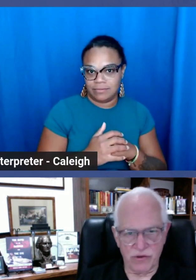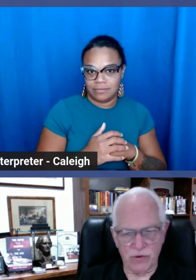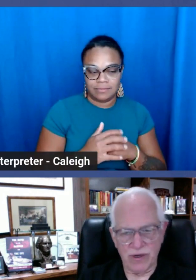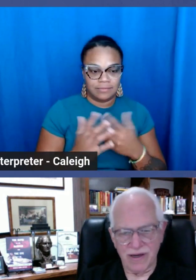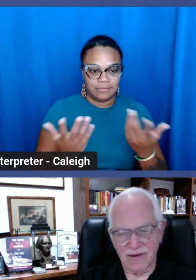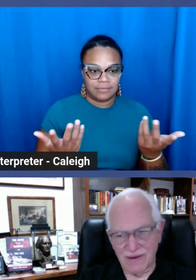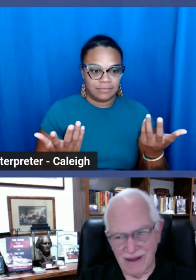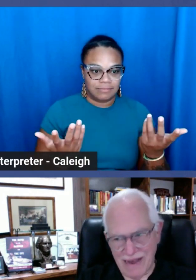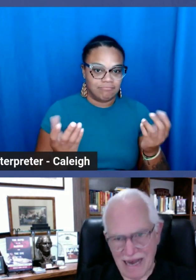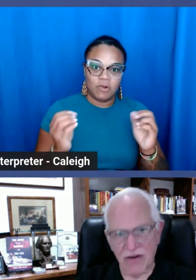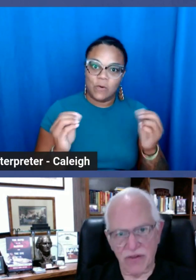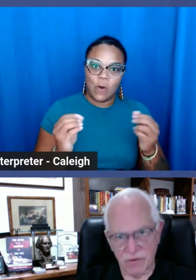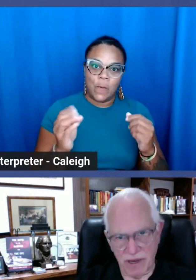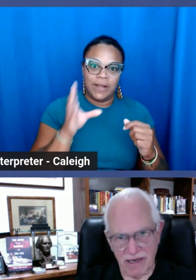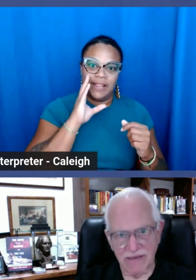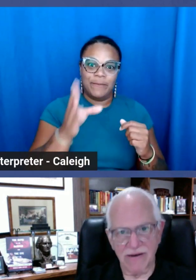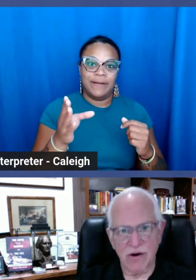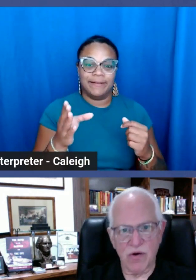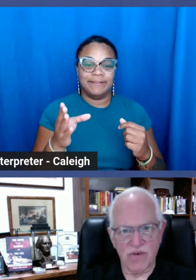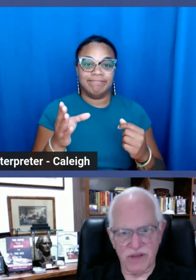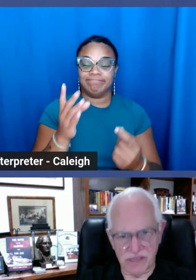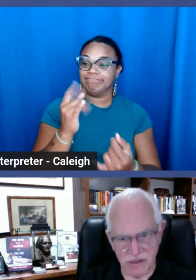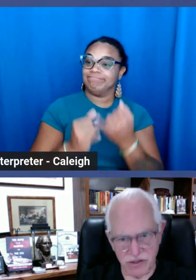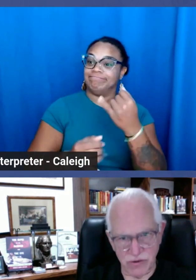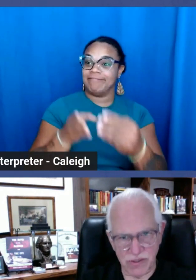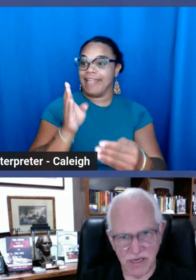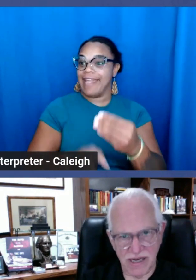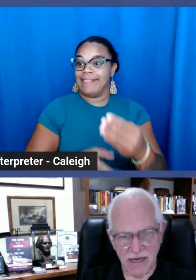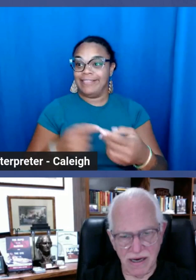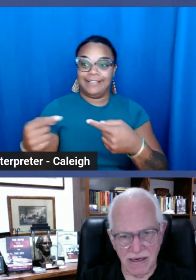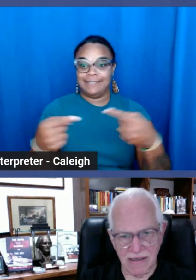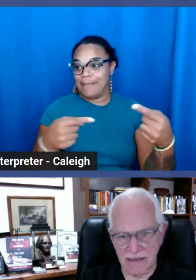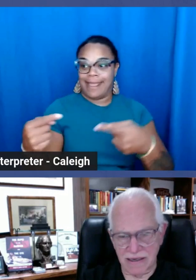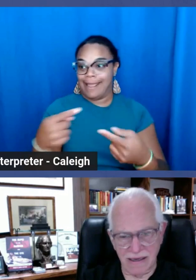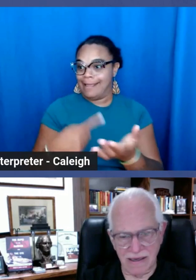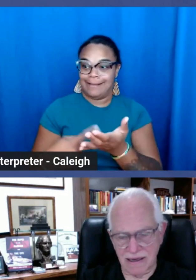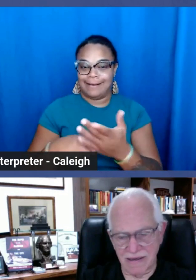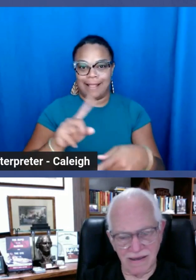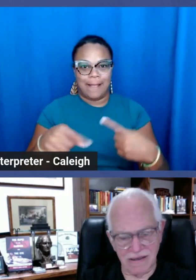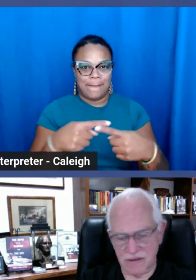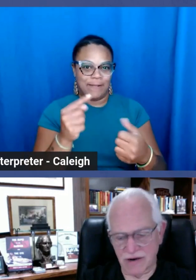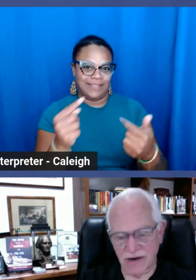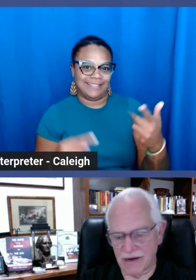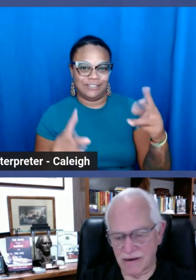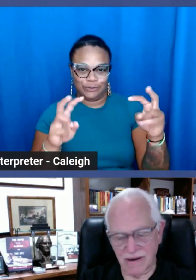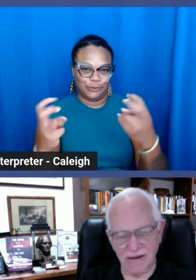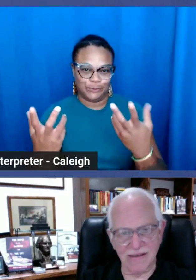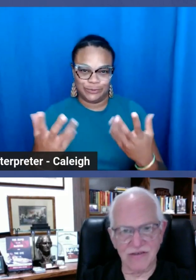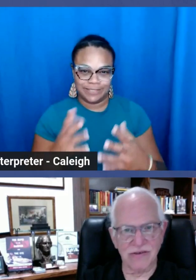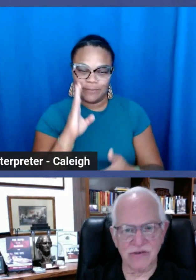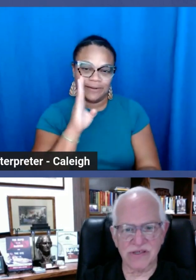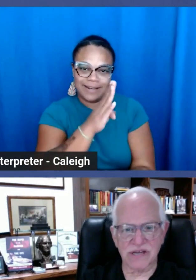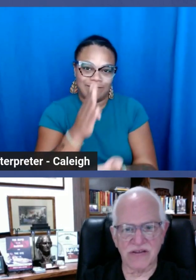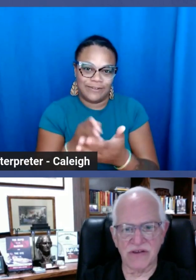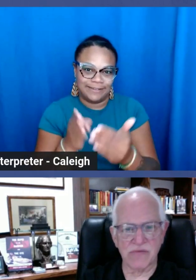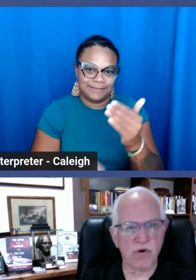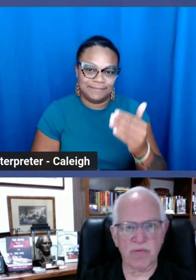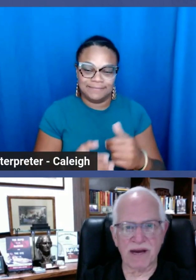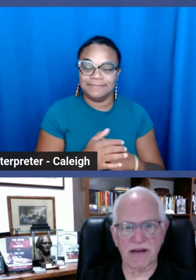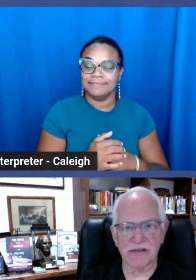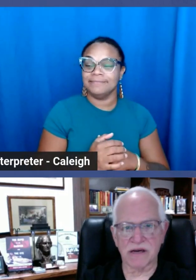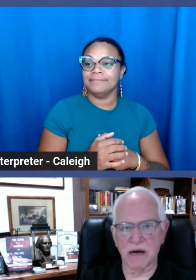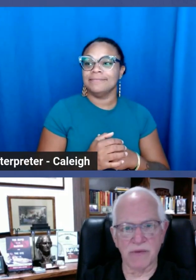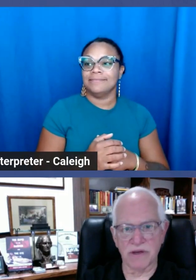going to end the debate over these issues. as Larry just said, these